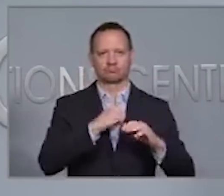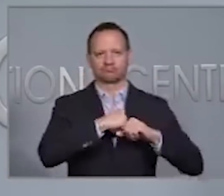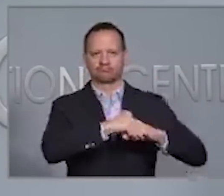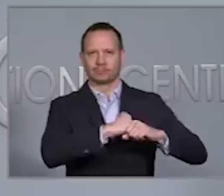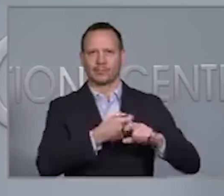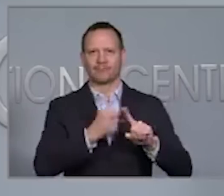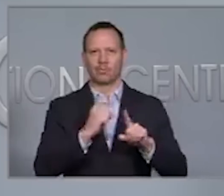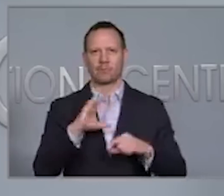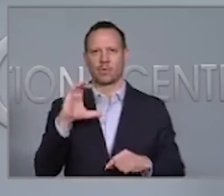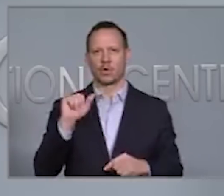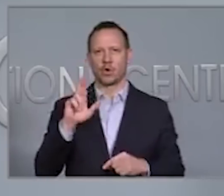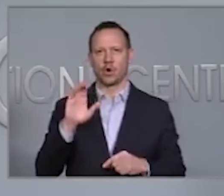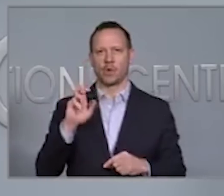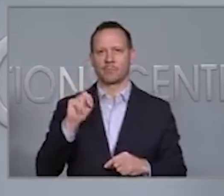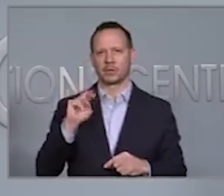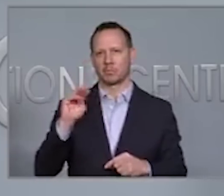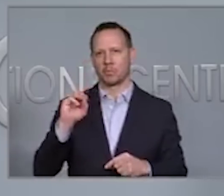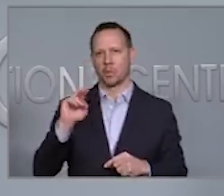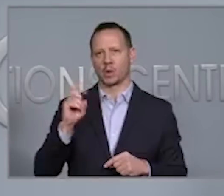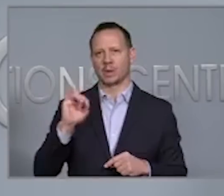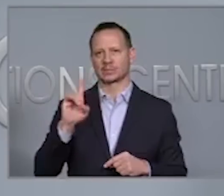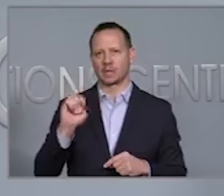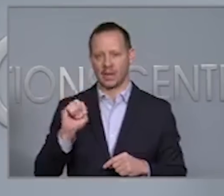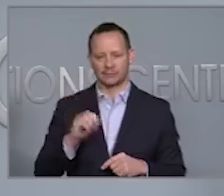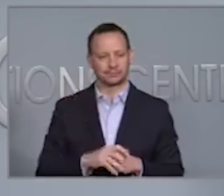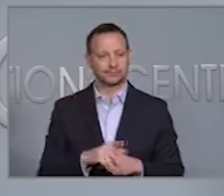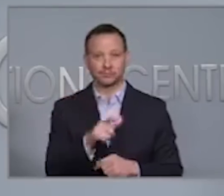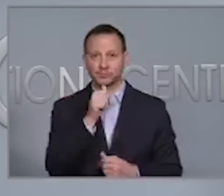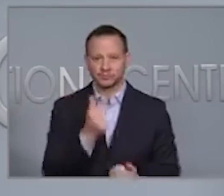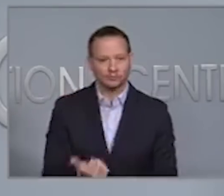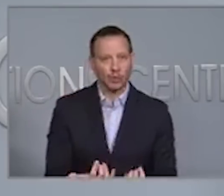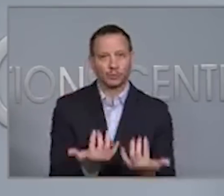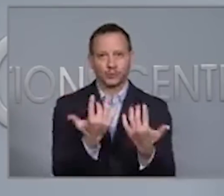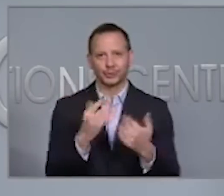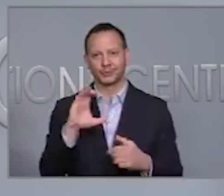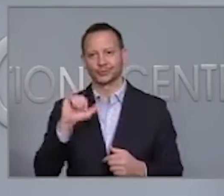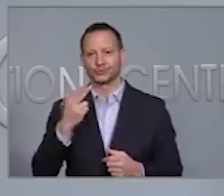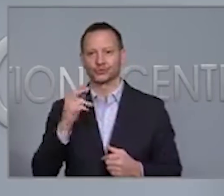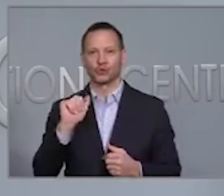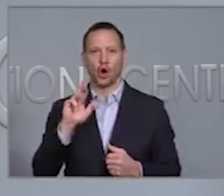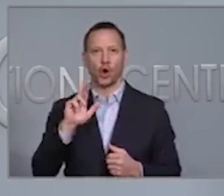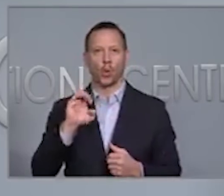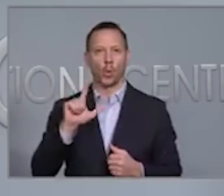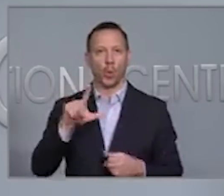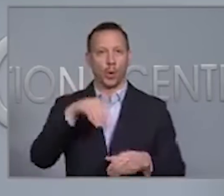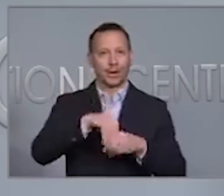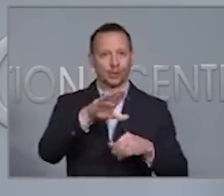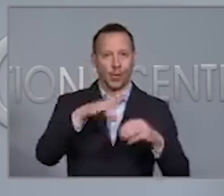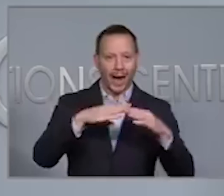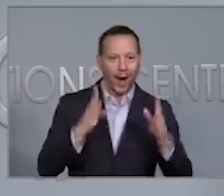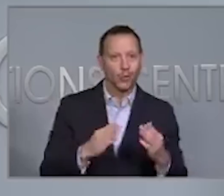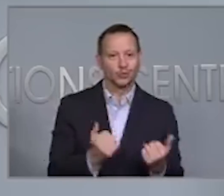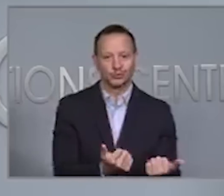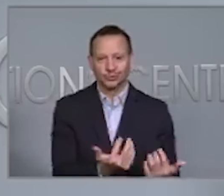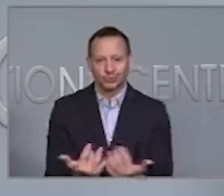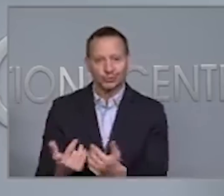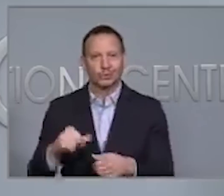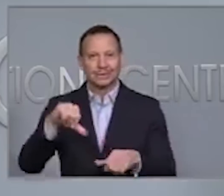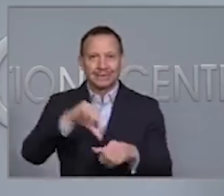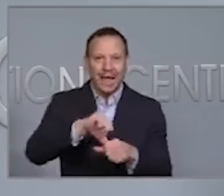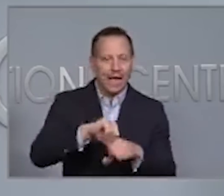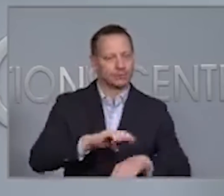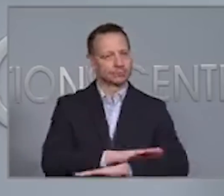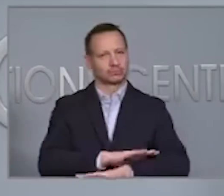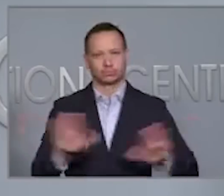grill indoors. Properly vent kerosene heaters and make sure that all heaters have at least 3 feet of space around them.